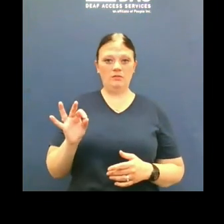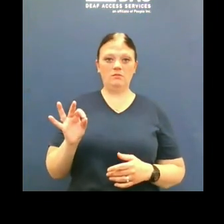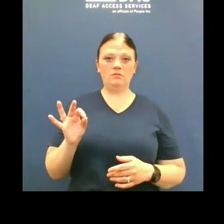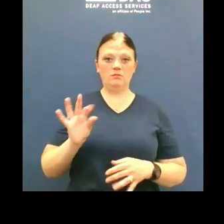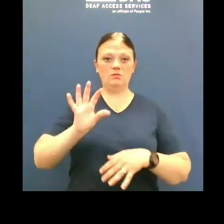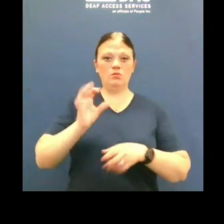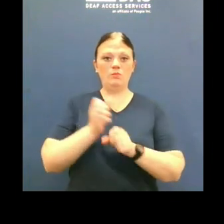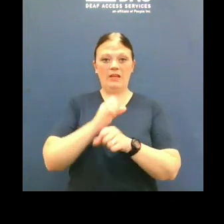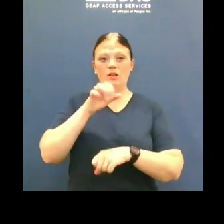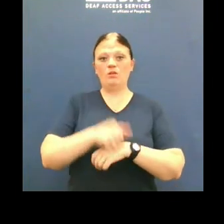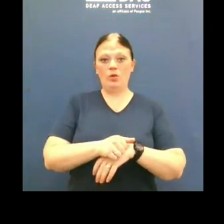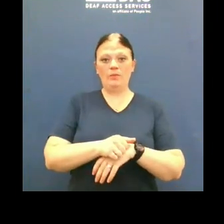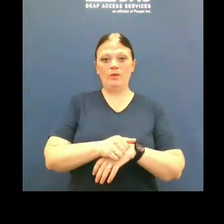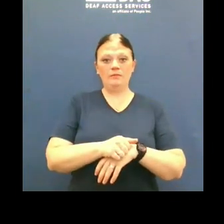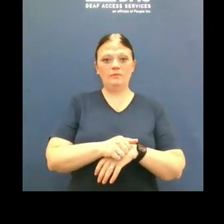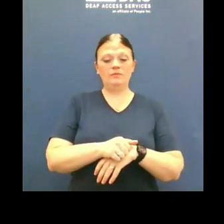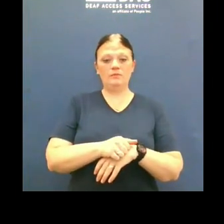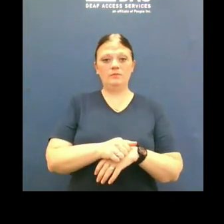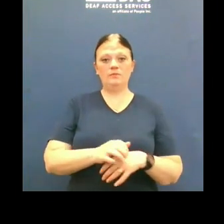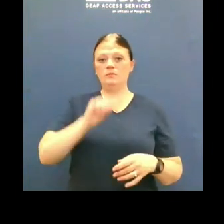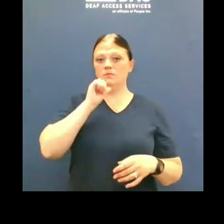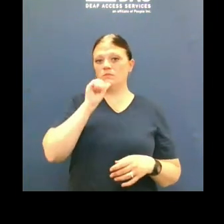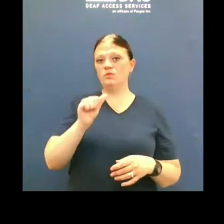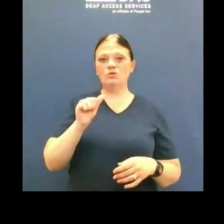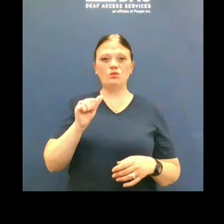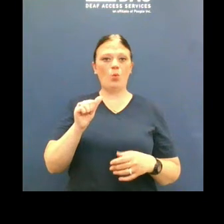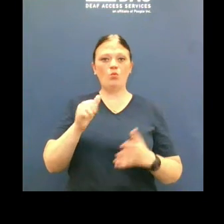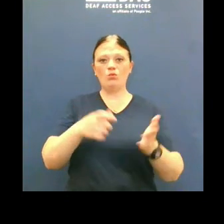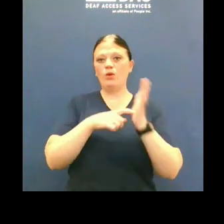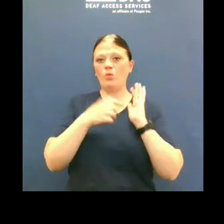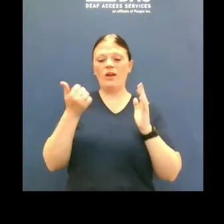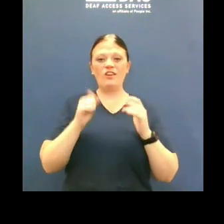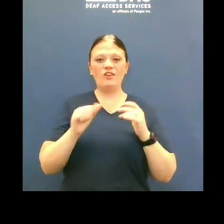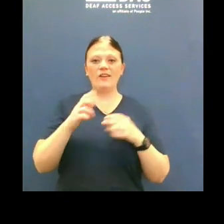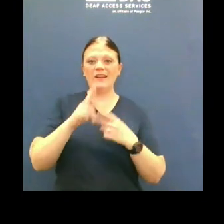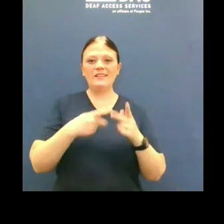858-2929 to set up your appointment. You don't require any type of